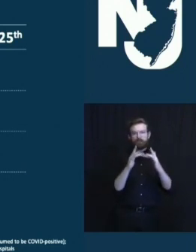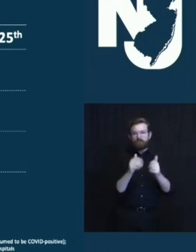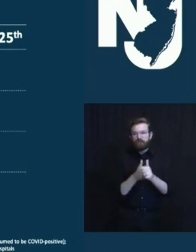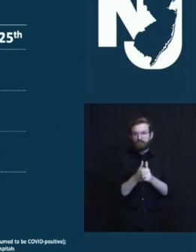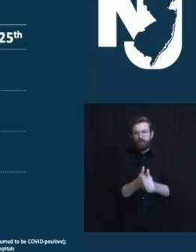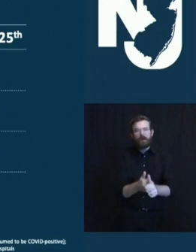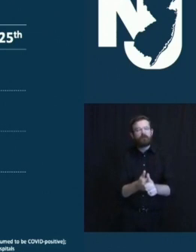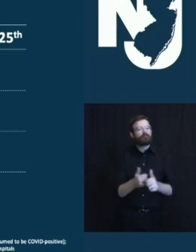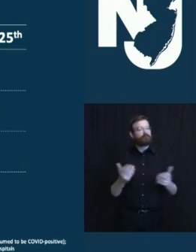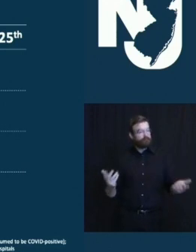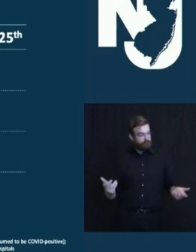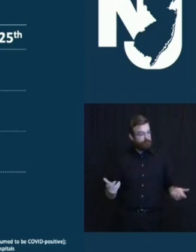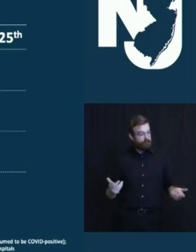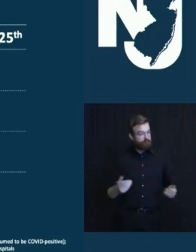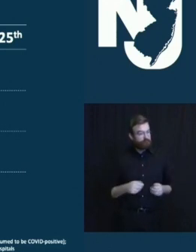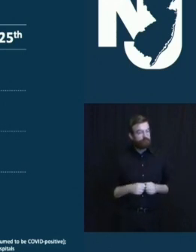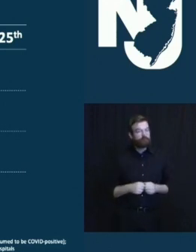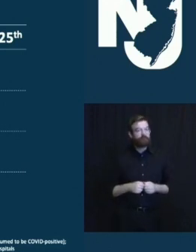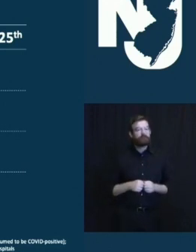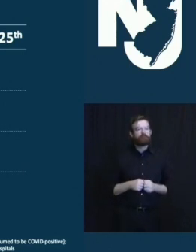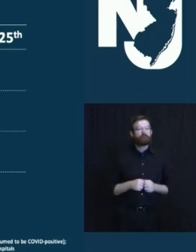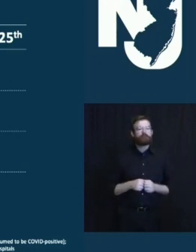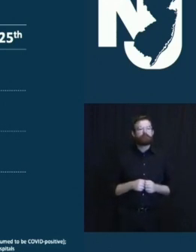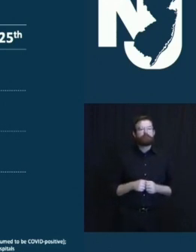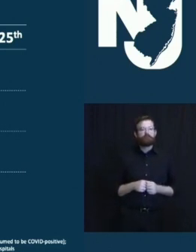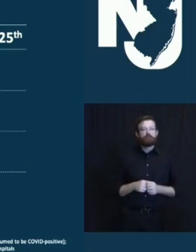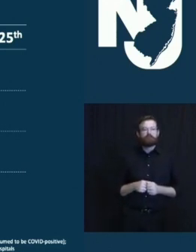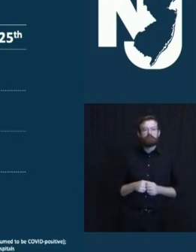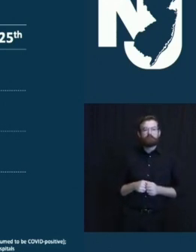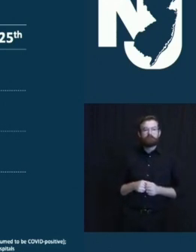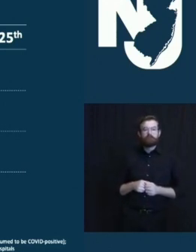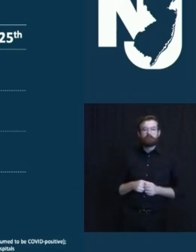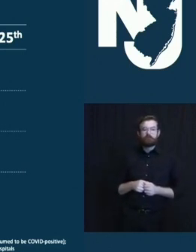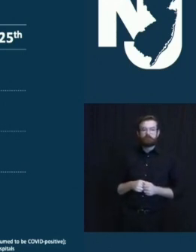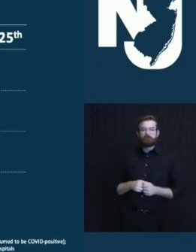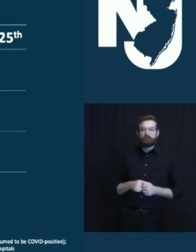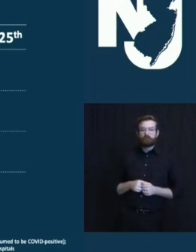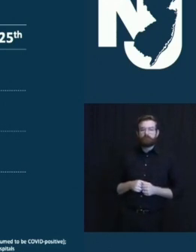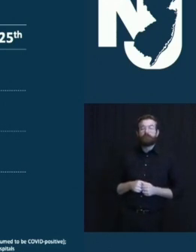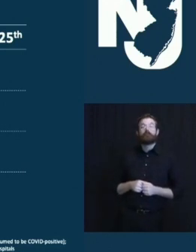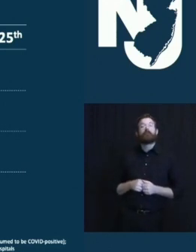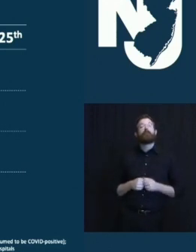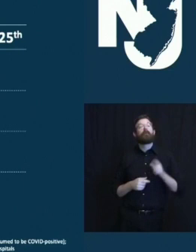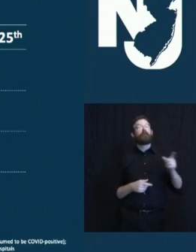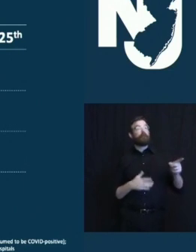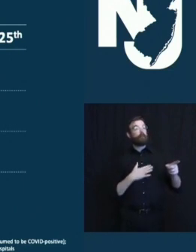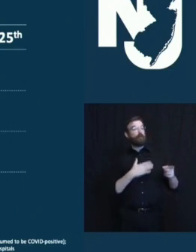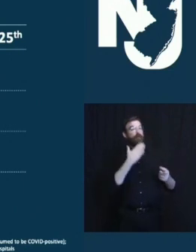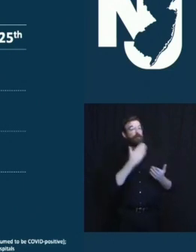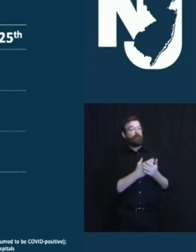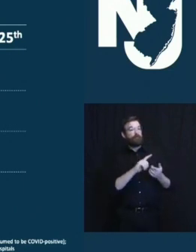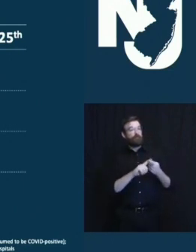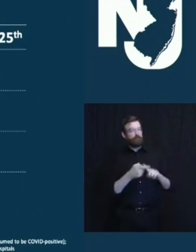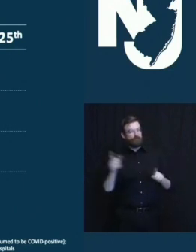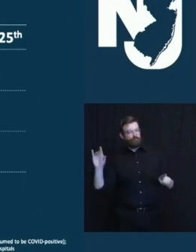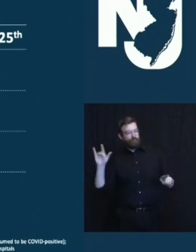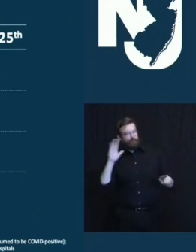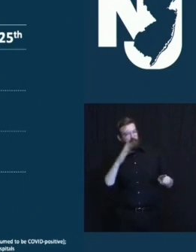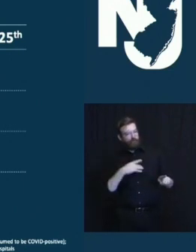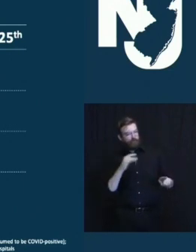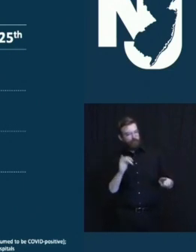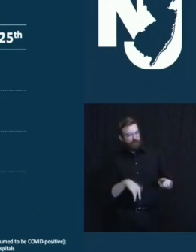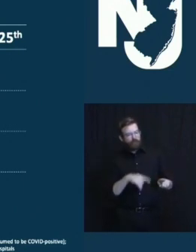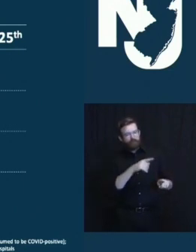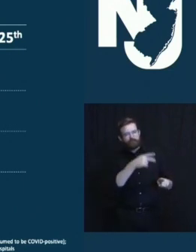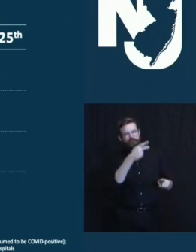Paul Bontempo, who passed along something from a close friend of his, the former mayor of Sparta and